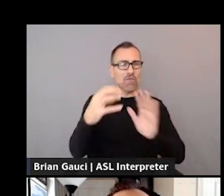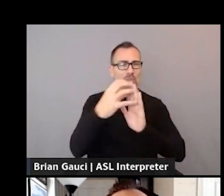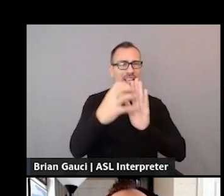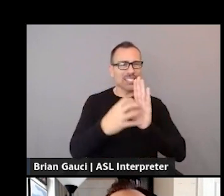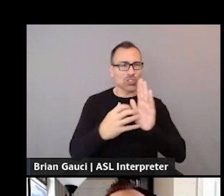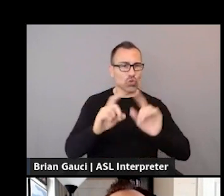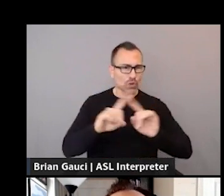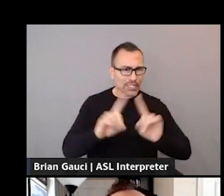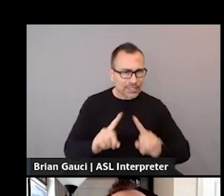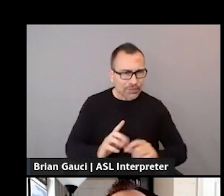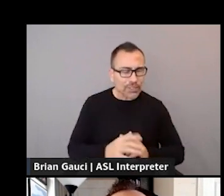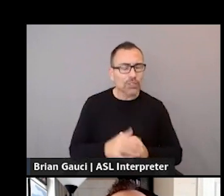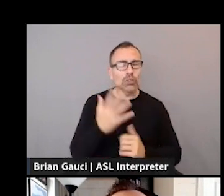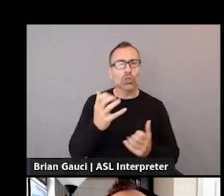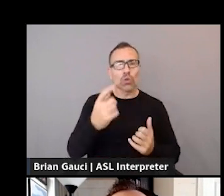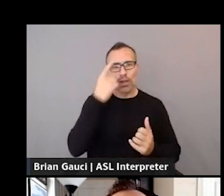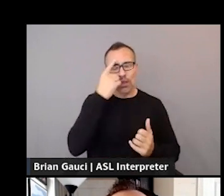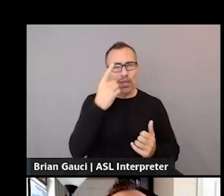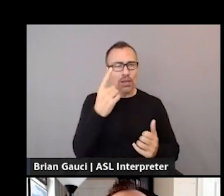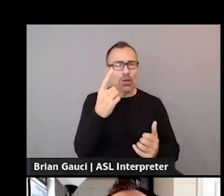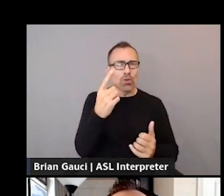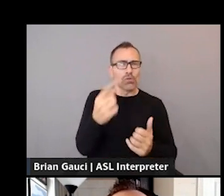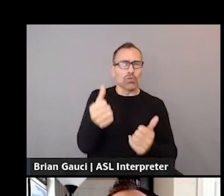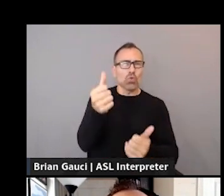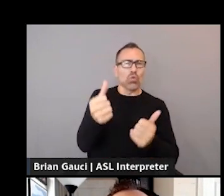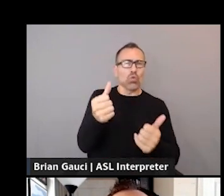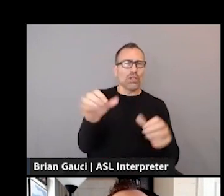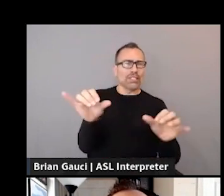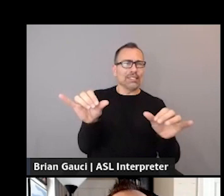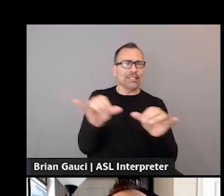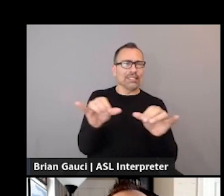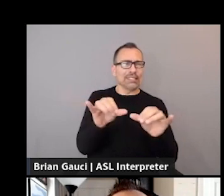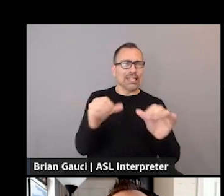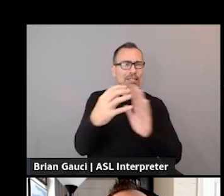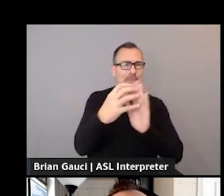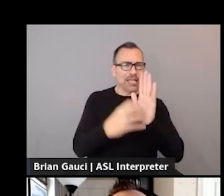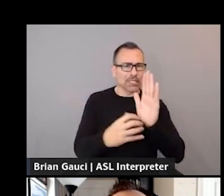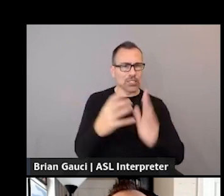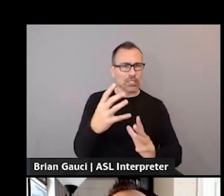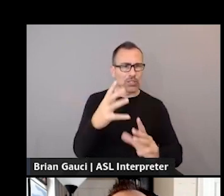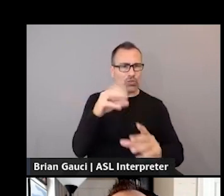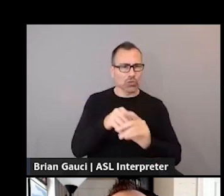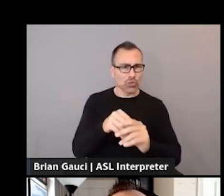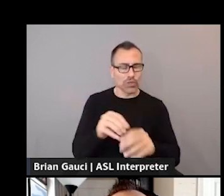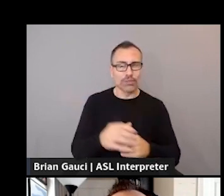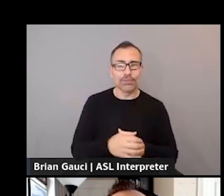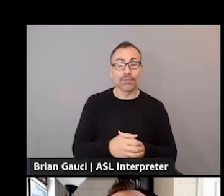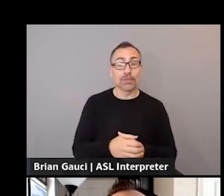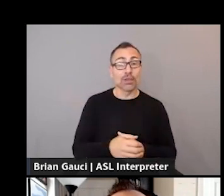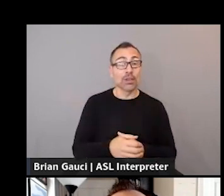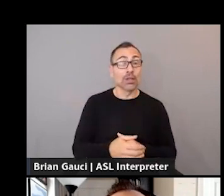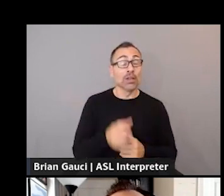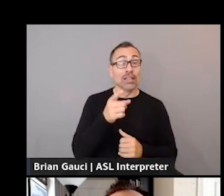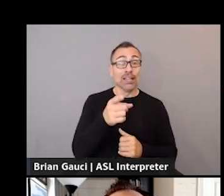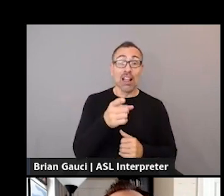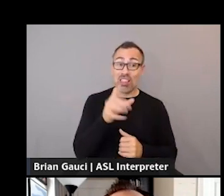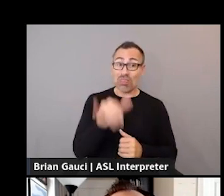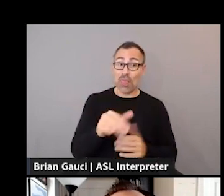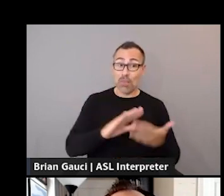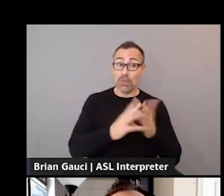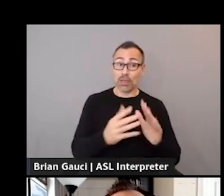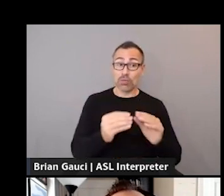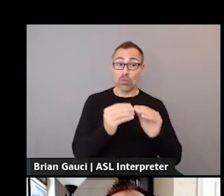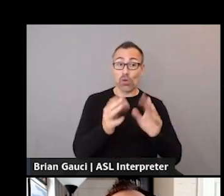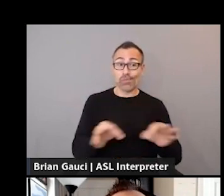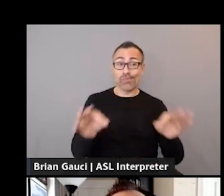sure that you're thinking about what size of passages you're actually chunking in at any given time. Which becomes more relevant as you have like larger